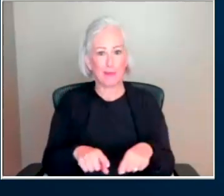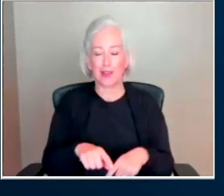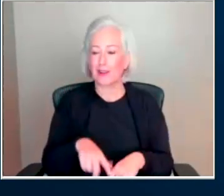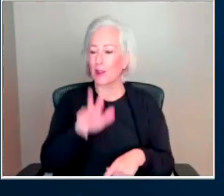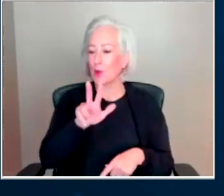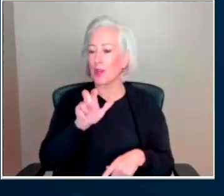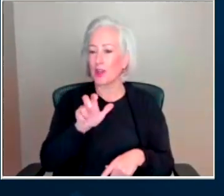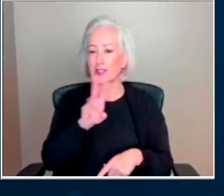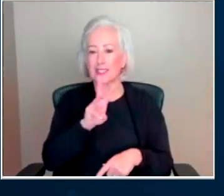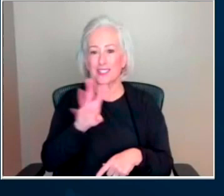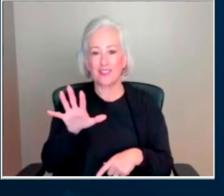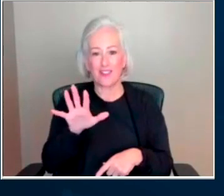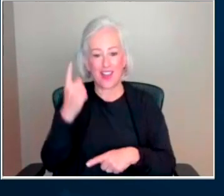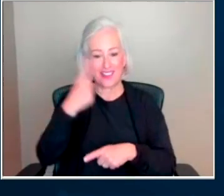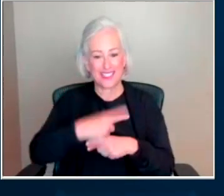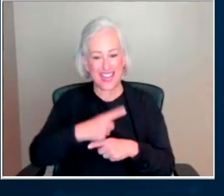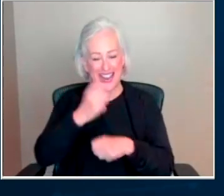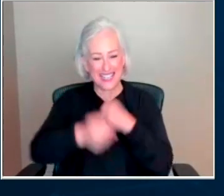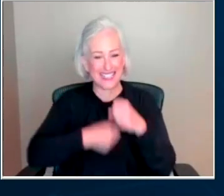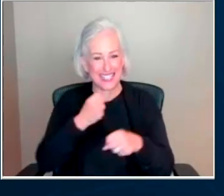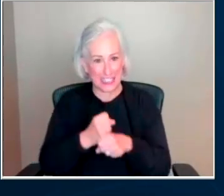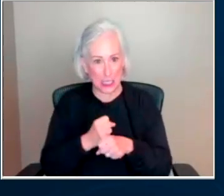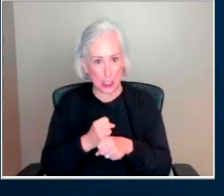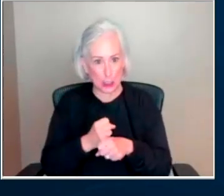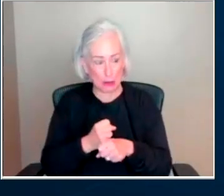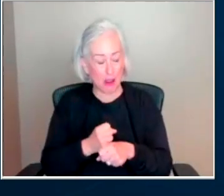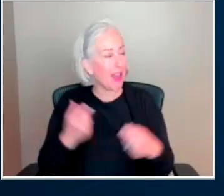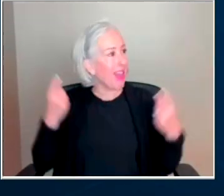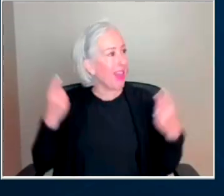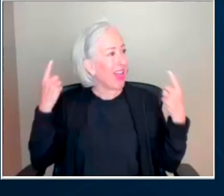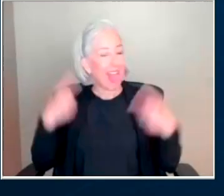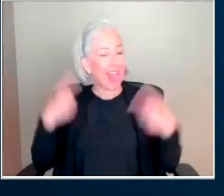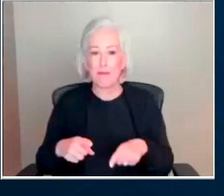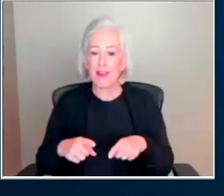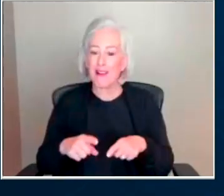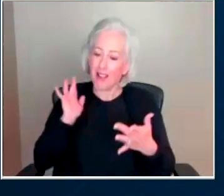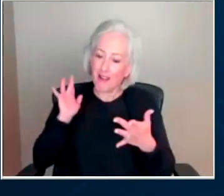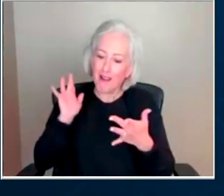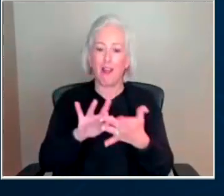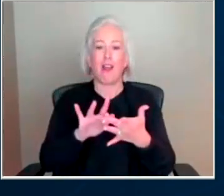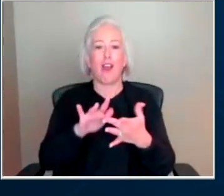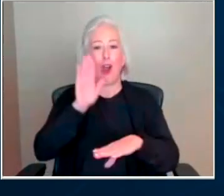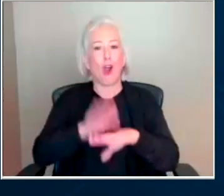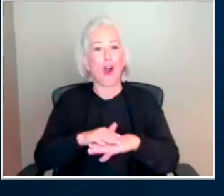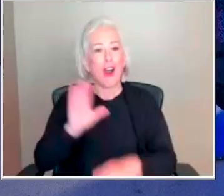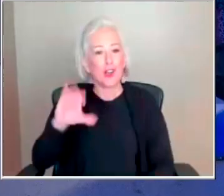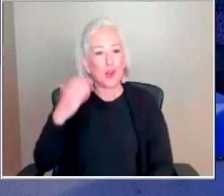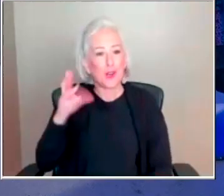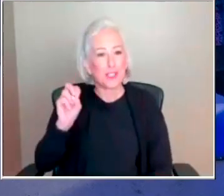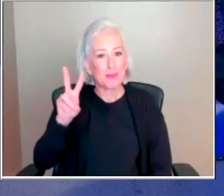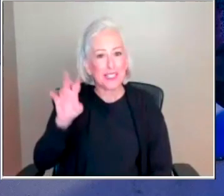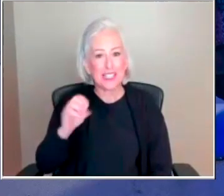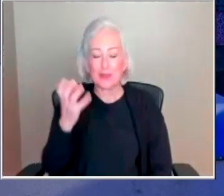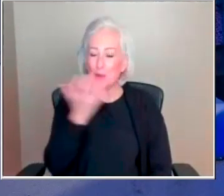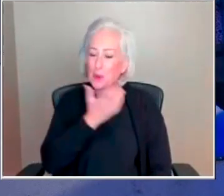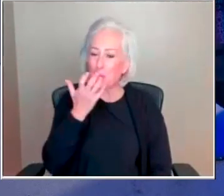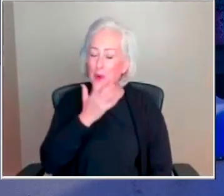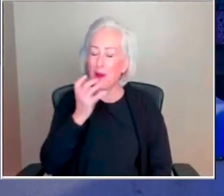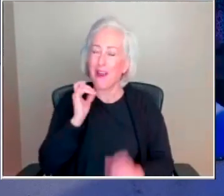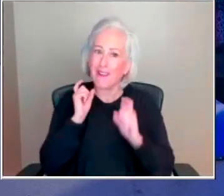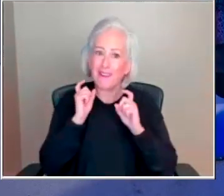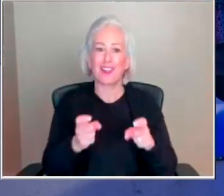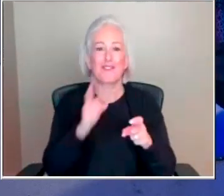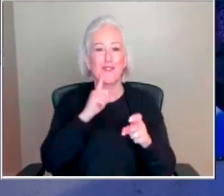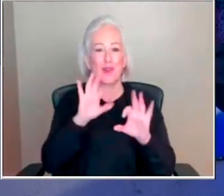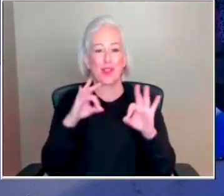24/7. But this happens, she gets this call on Christmas Eve, quite the gift for her and her family. But Dr. Dander, and we know this happens all the